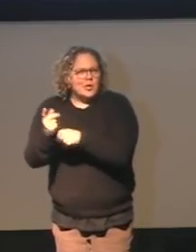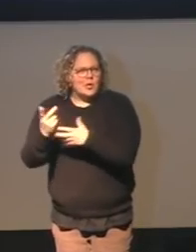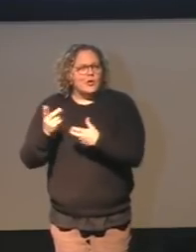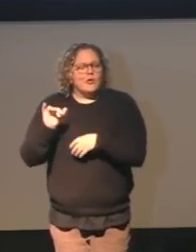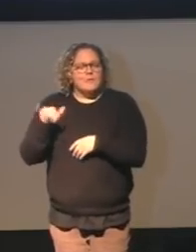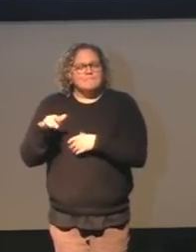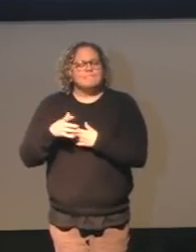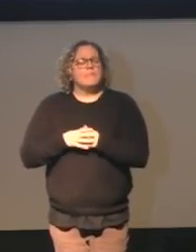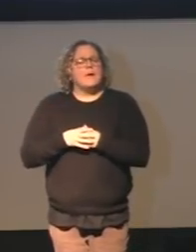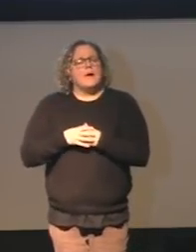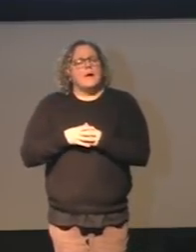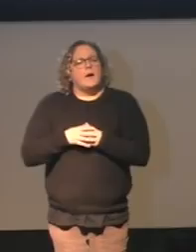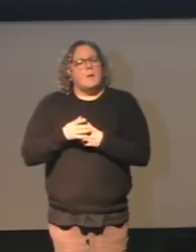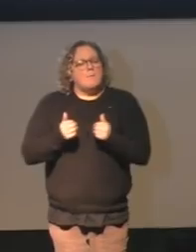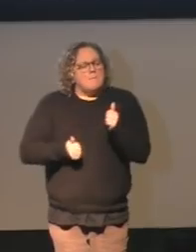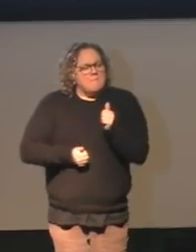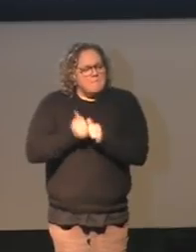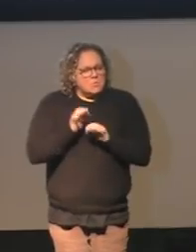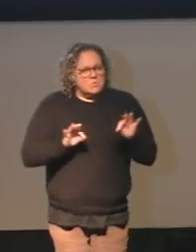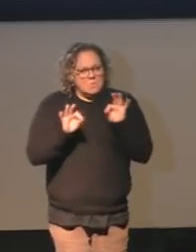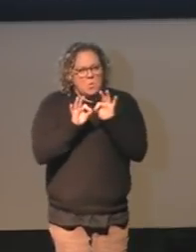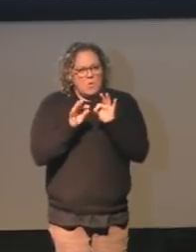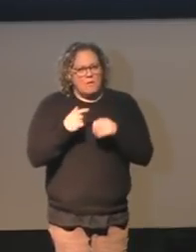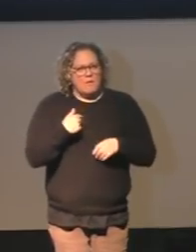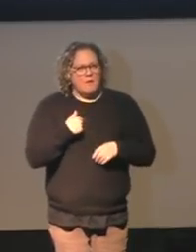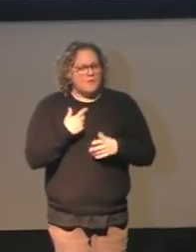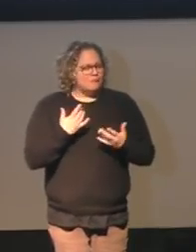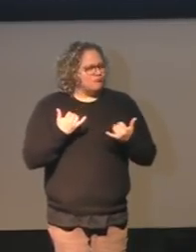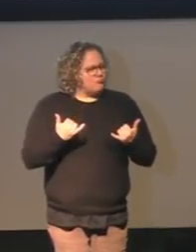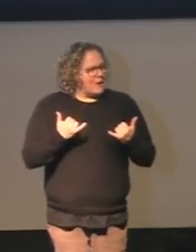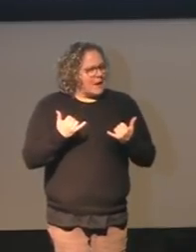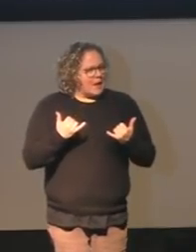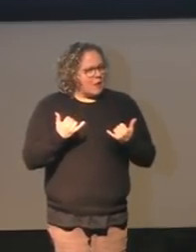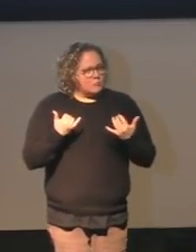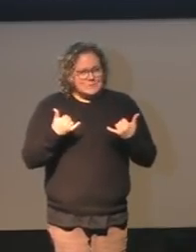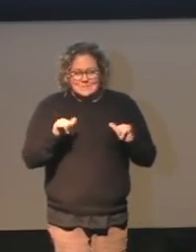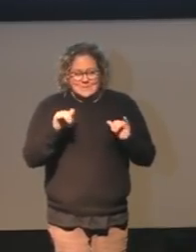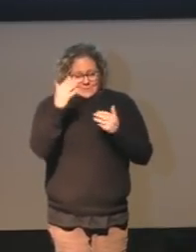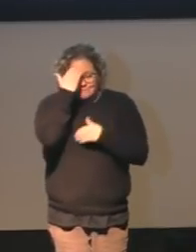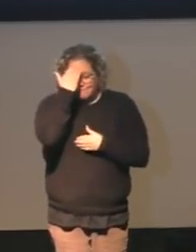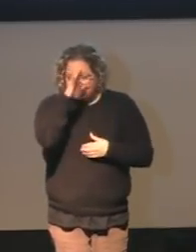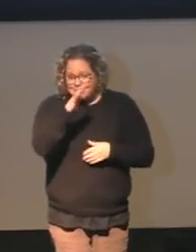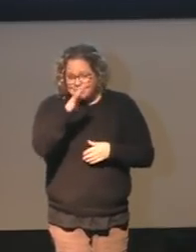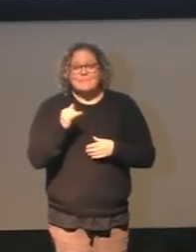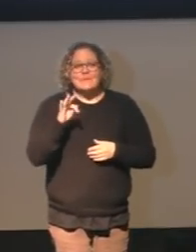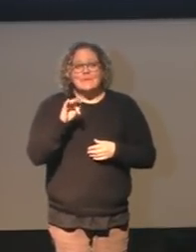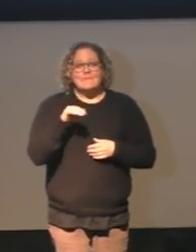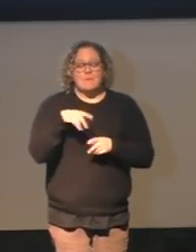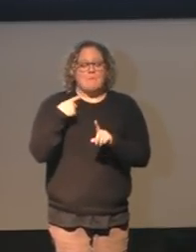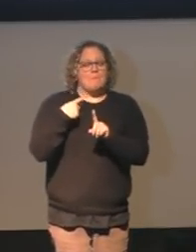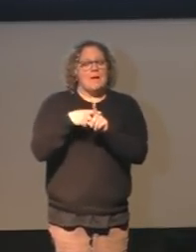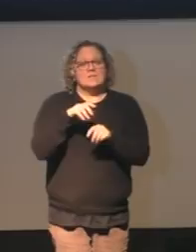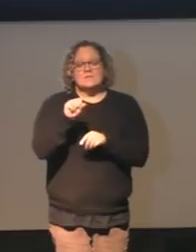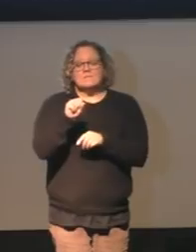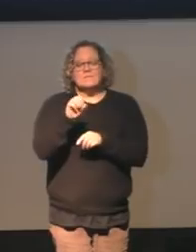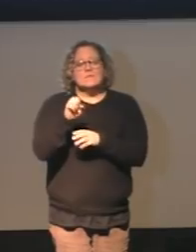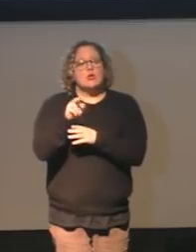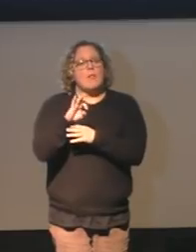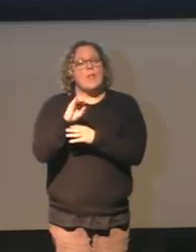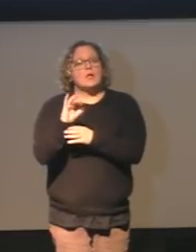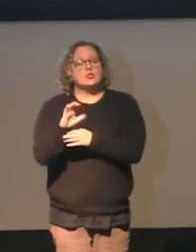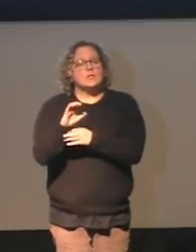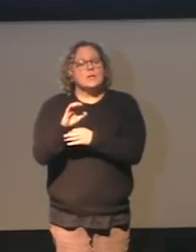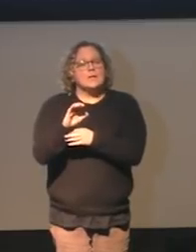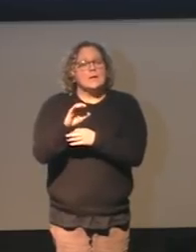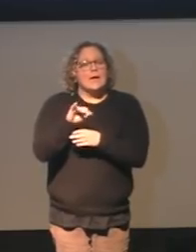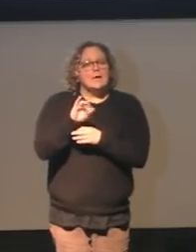And most importantly, I think it's really not known whether or not a positive serologic IgG test will